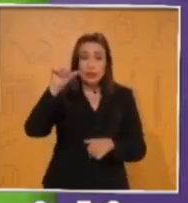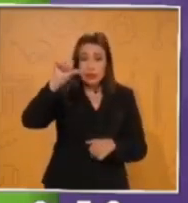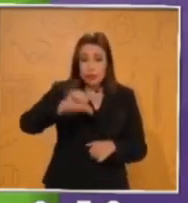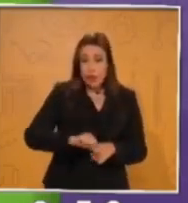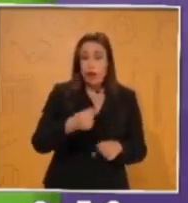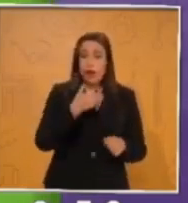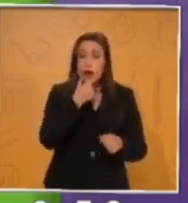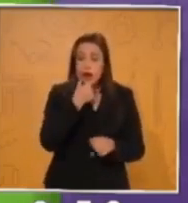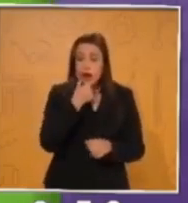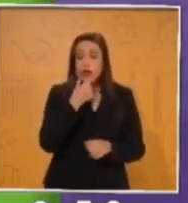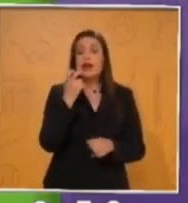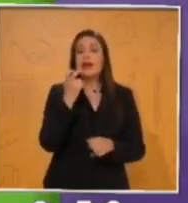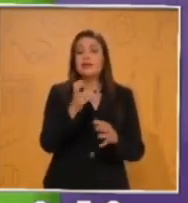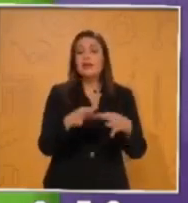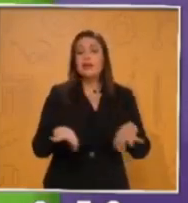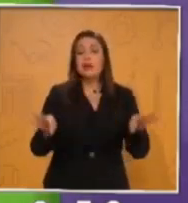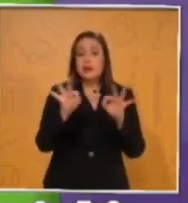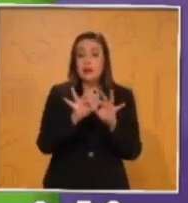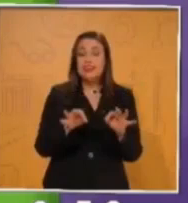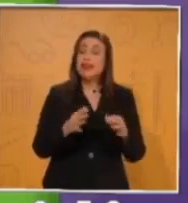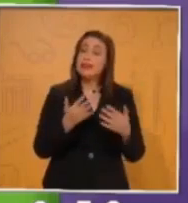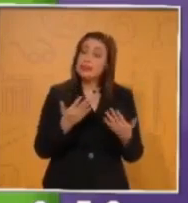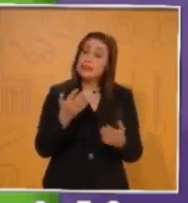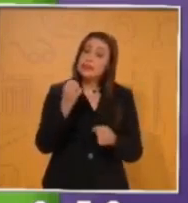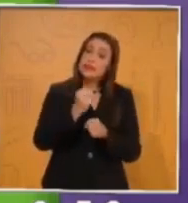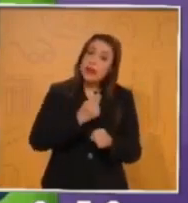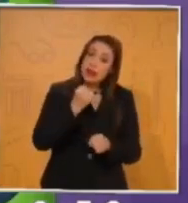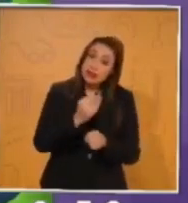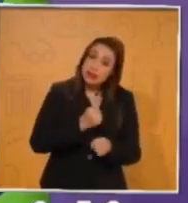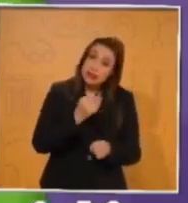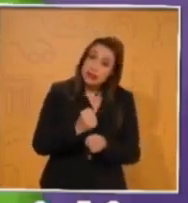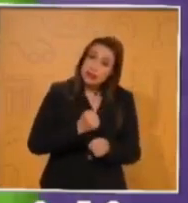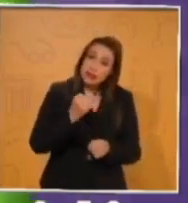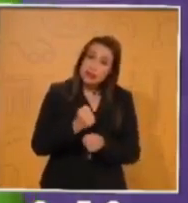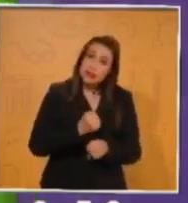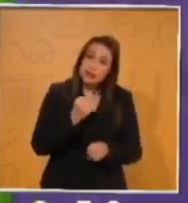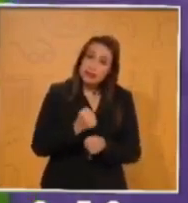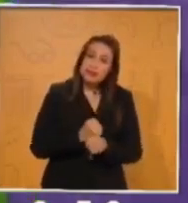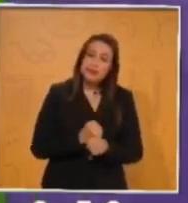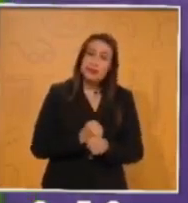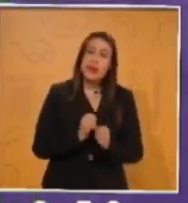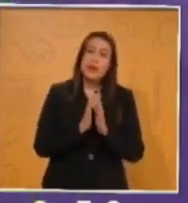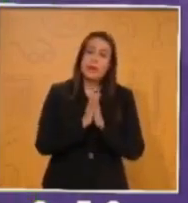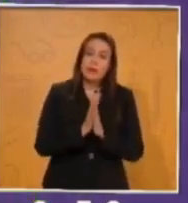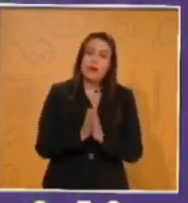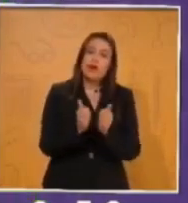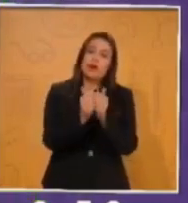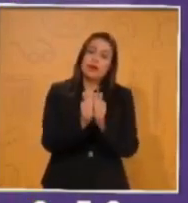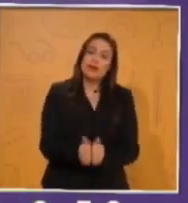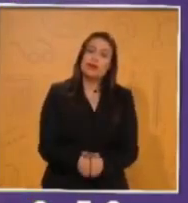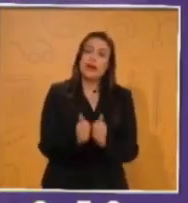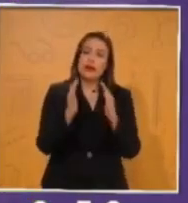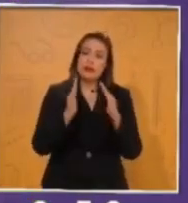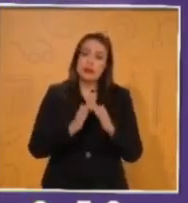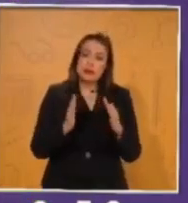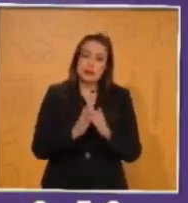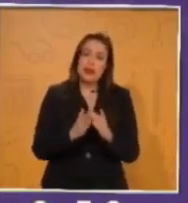it's very important, the practice of it. So please stay at home,